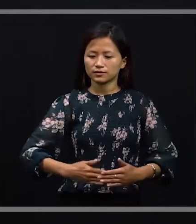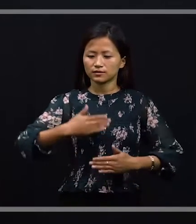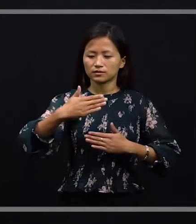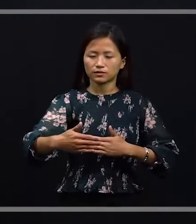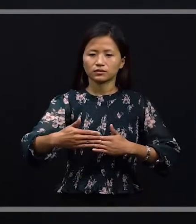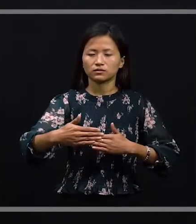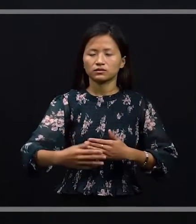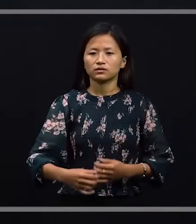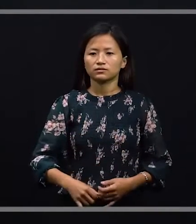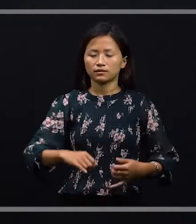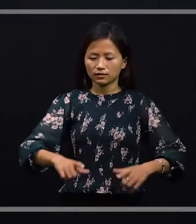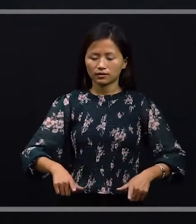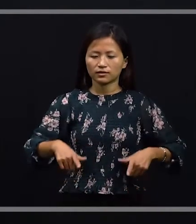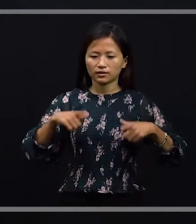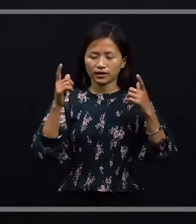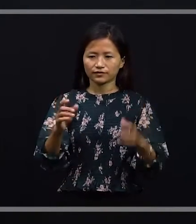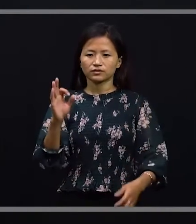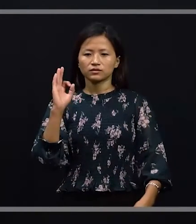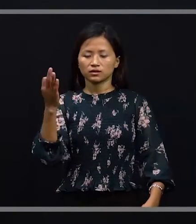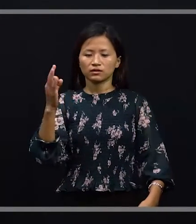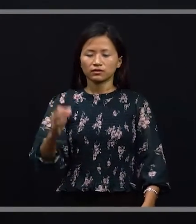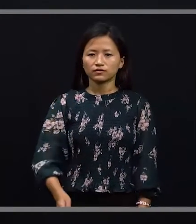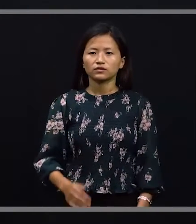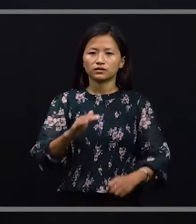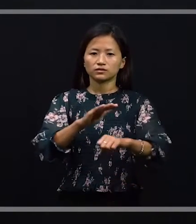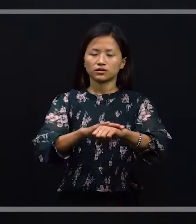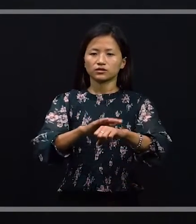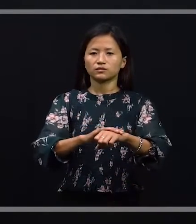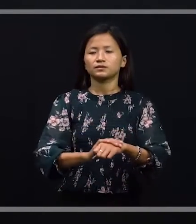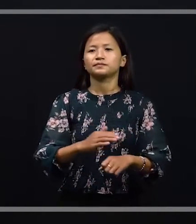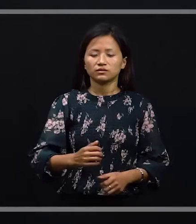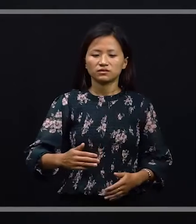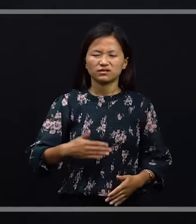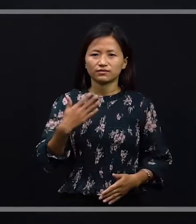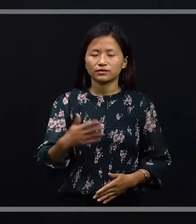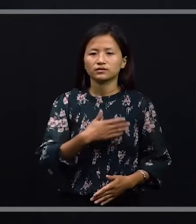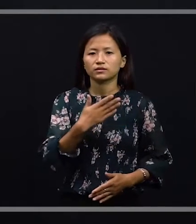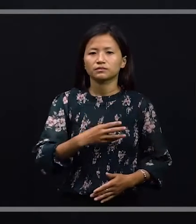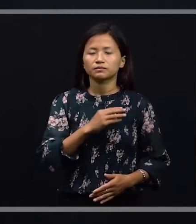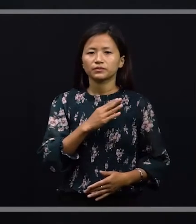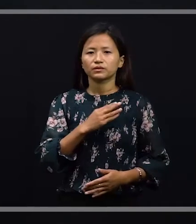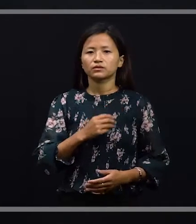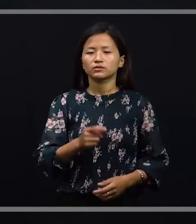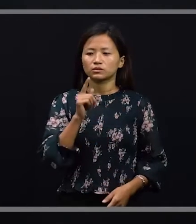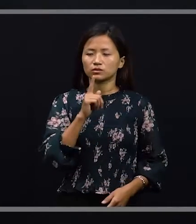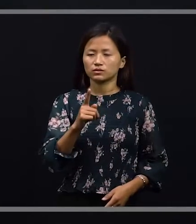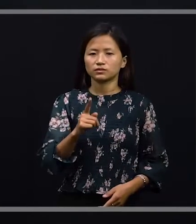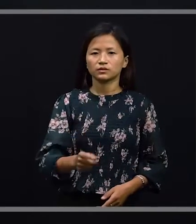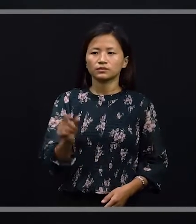you will see some social reformers who were totally against this caste system, like Jyotiba Phule was